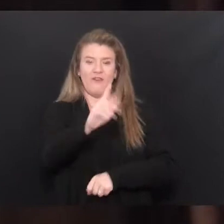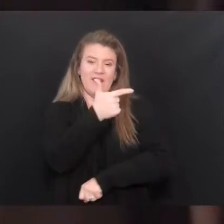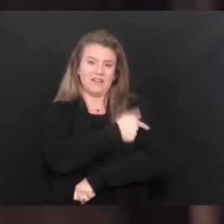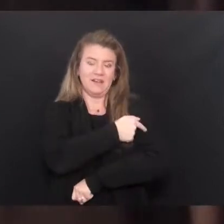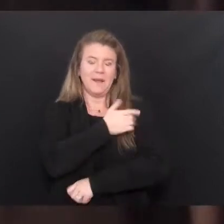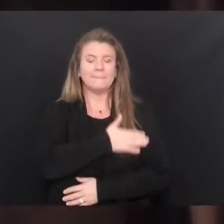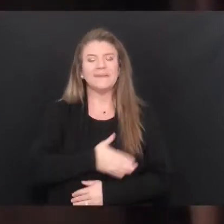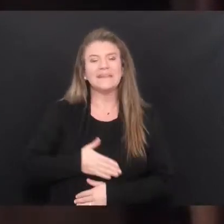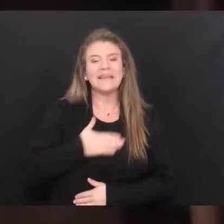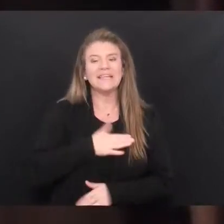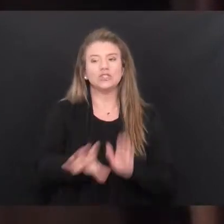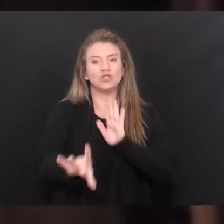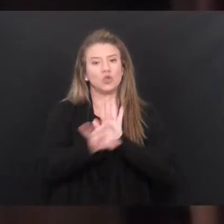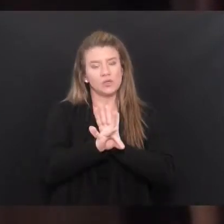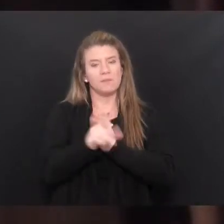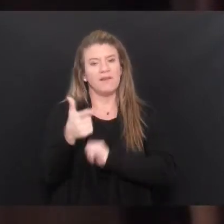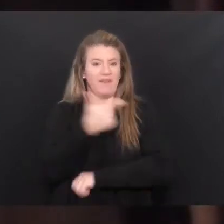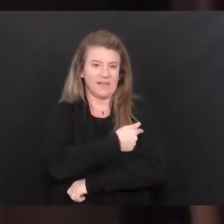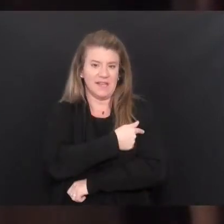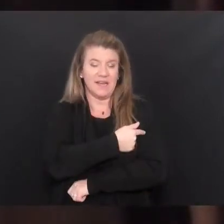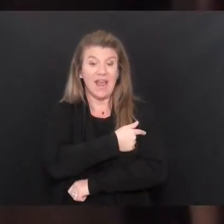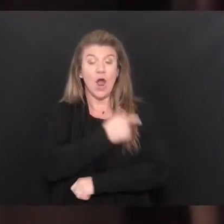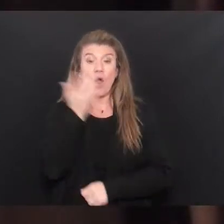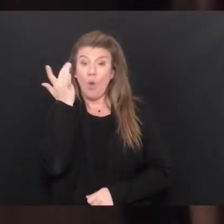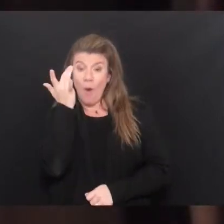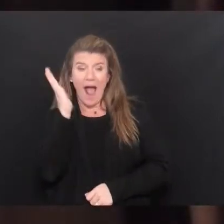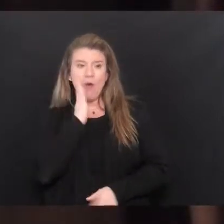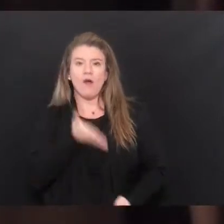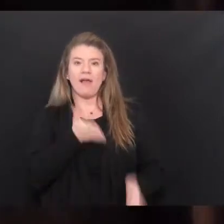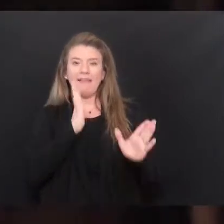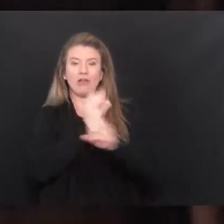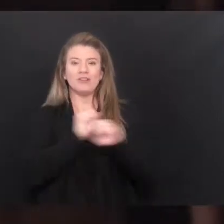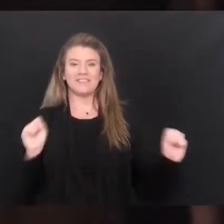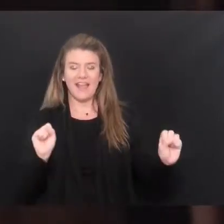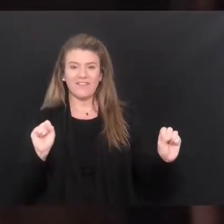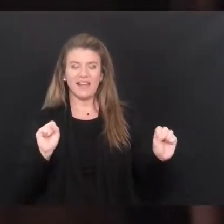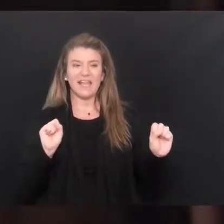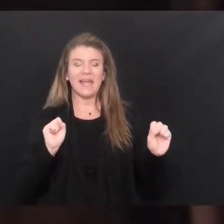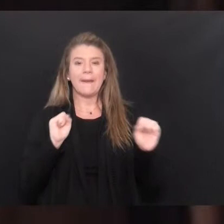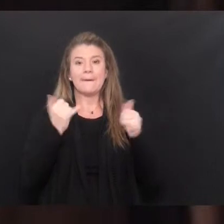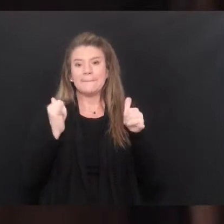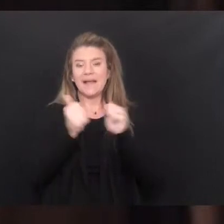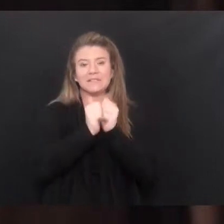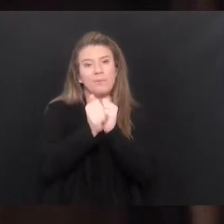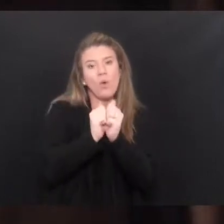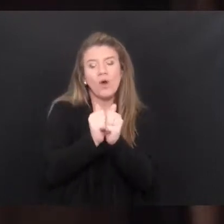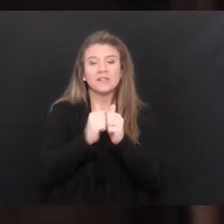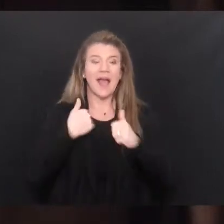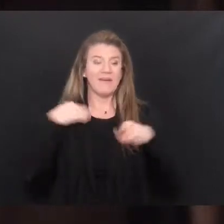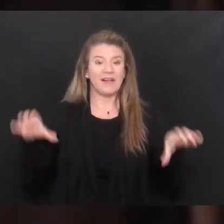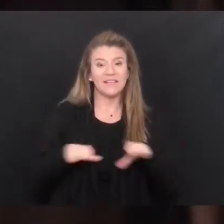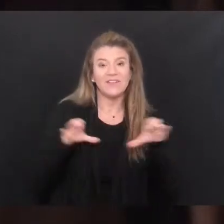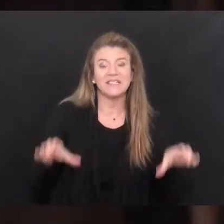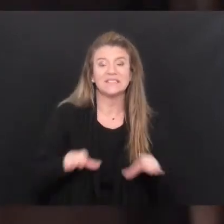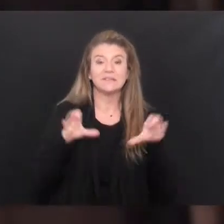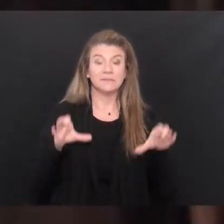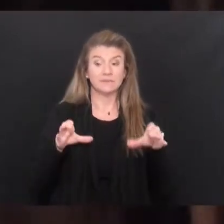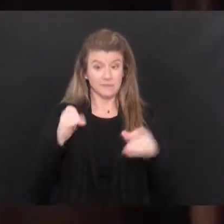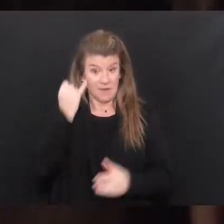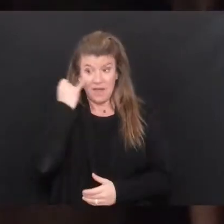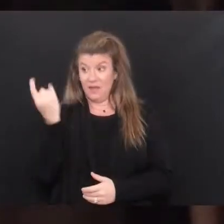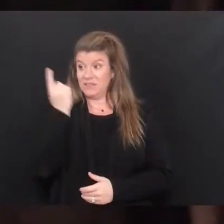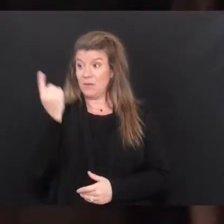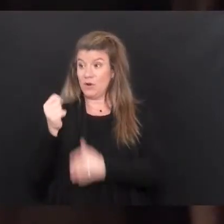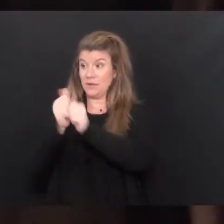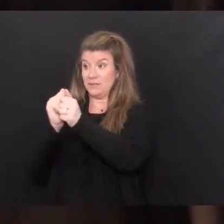choose to be vaccinated. It will allow you to safely play sports, have your activities. If somebody on a